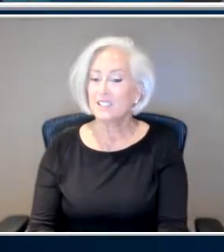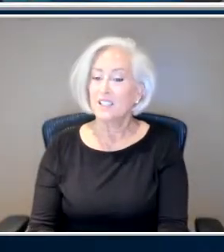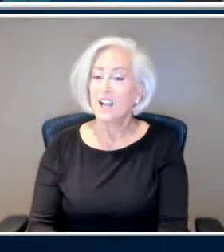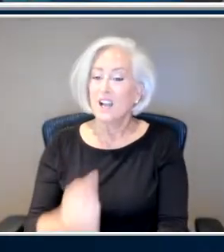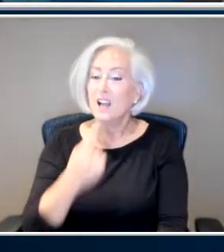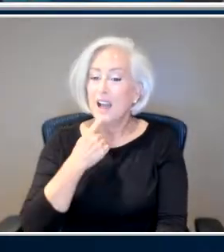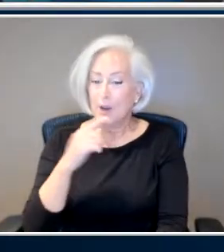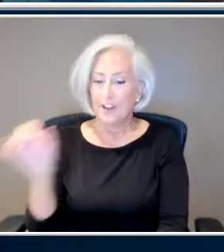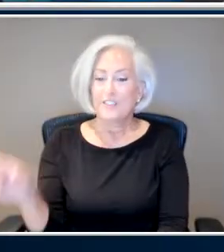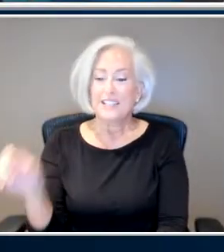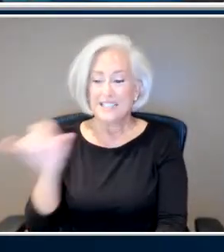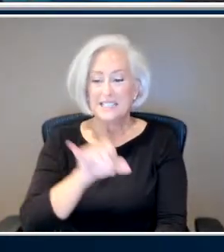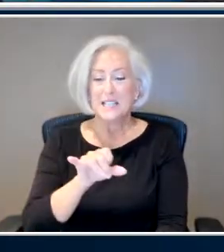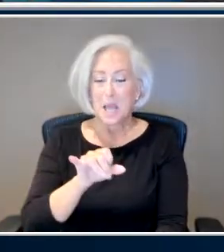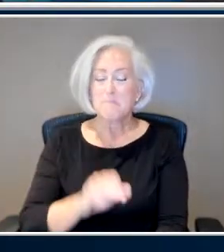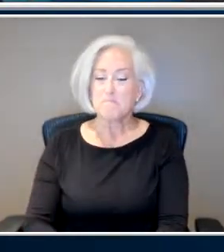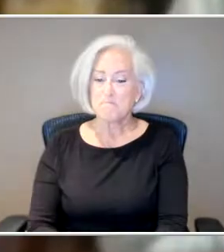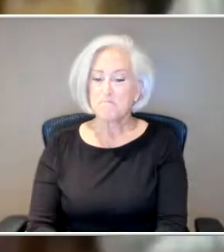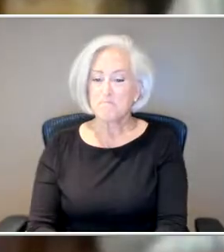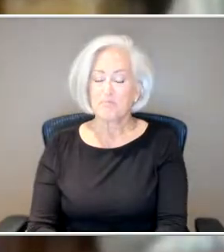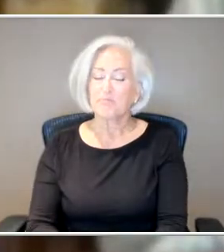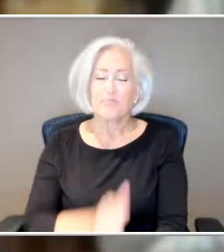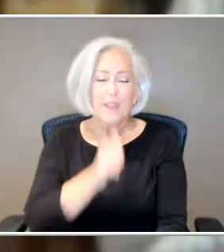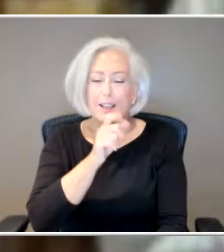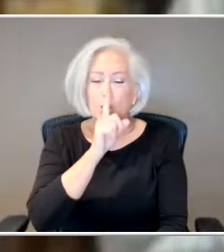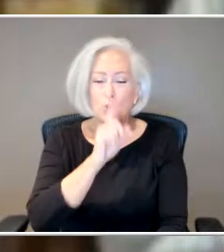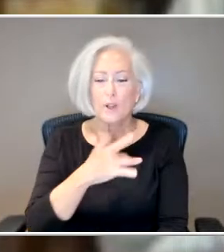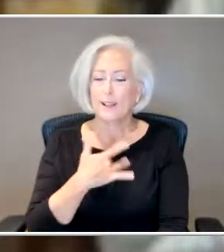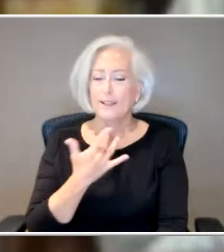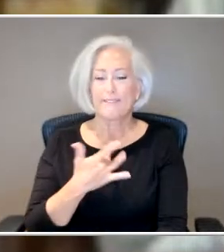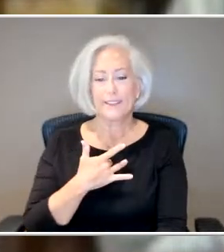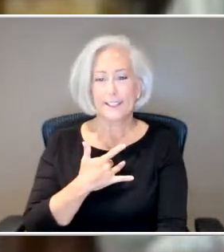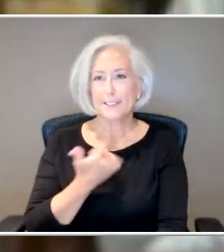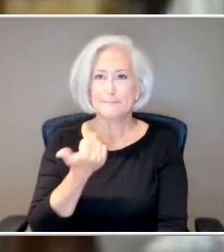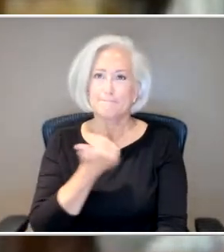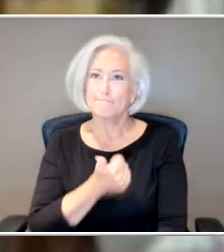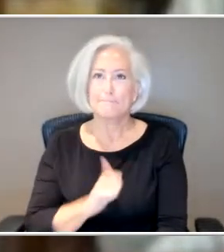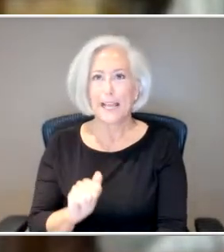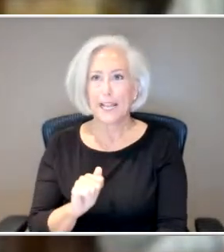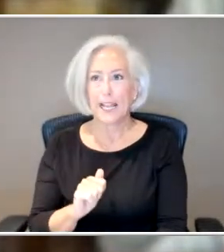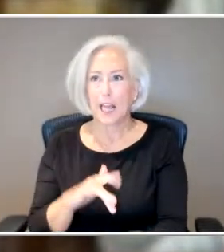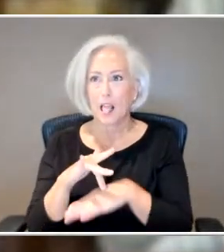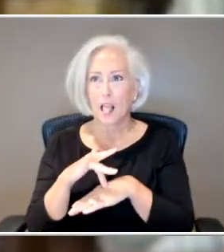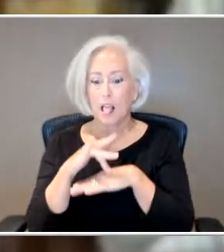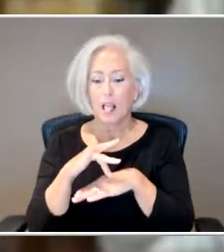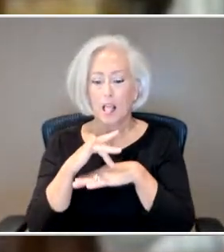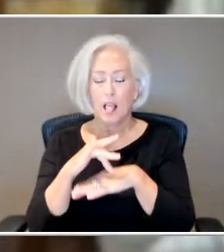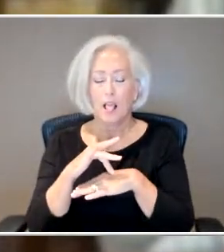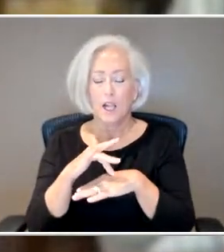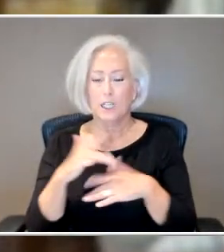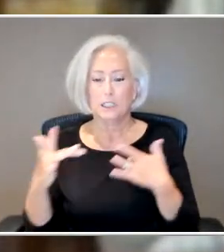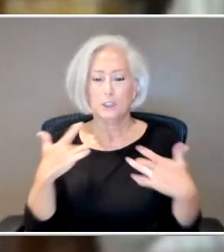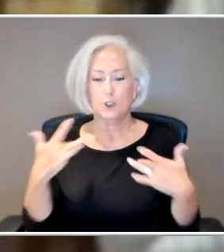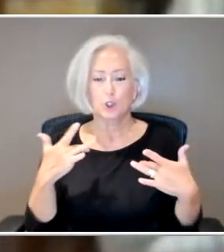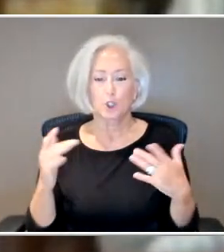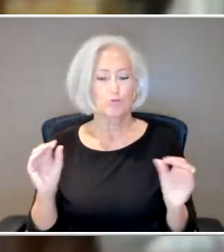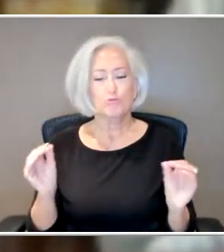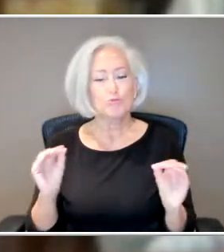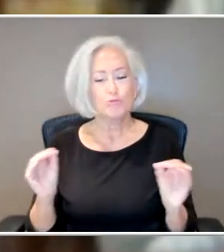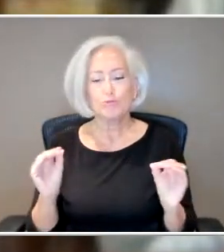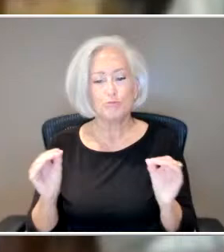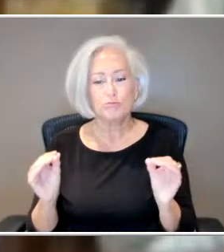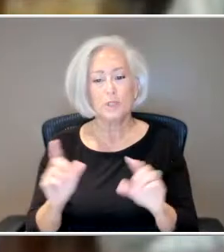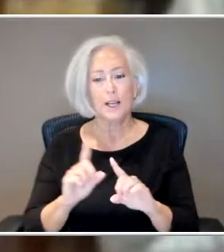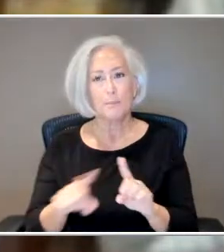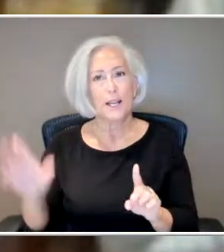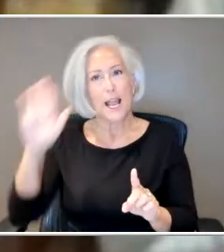you same could do, way. yeah. I didn't really feel any real concerns. I just knew that I